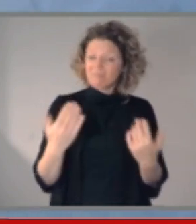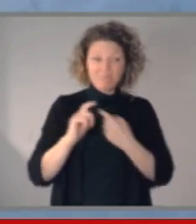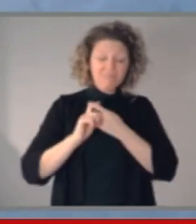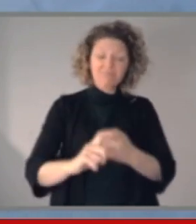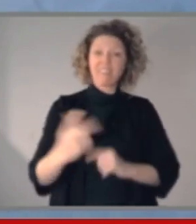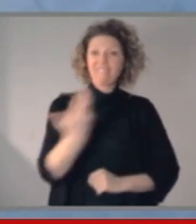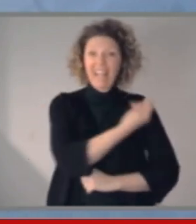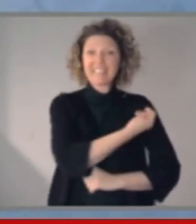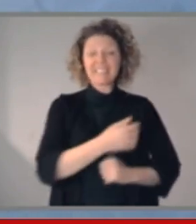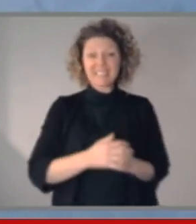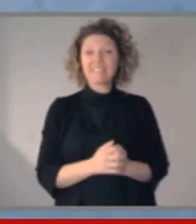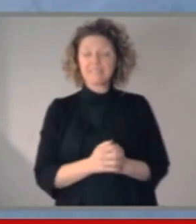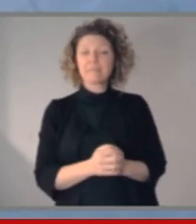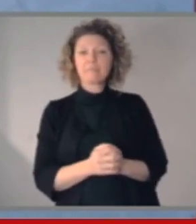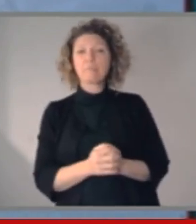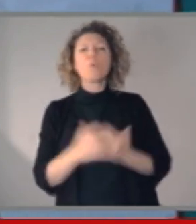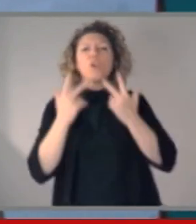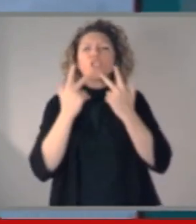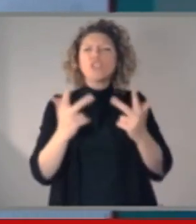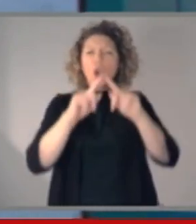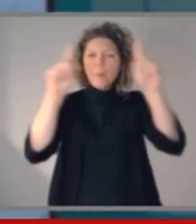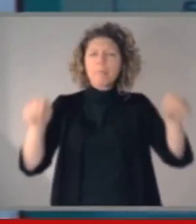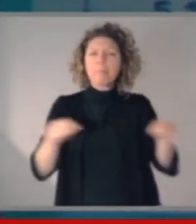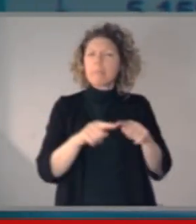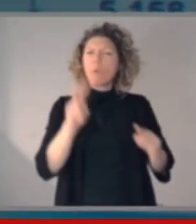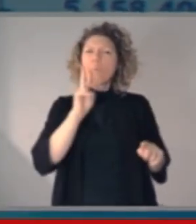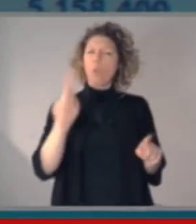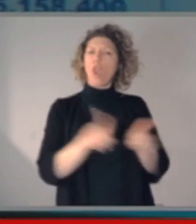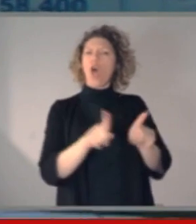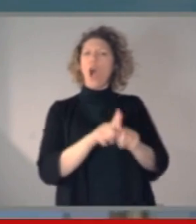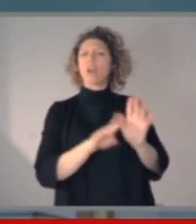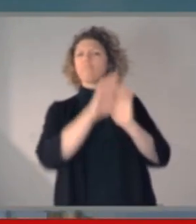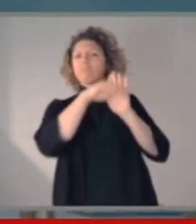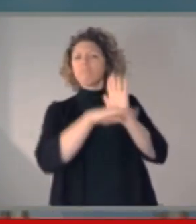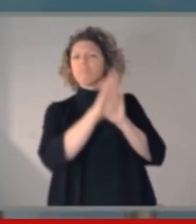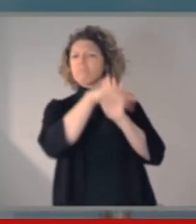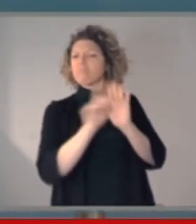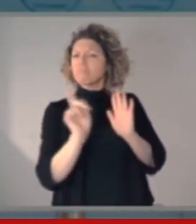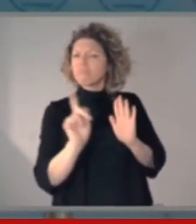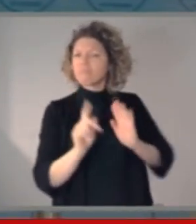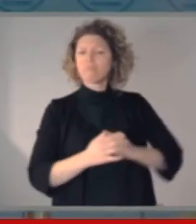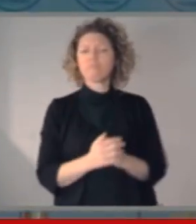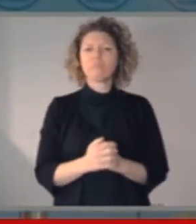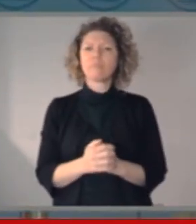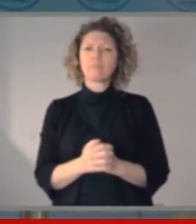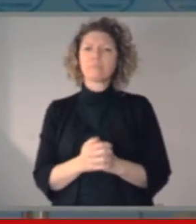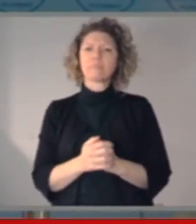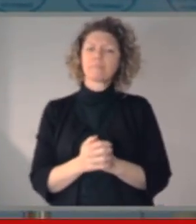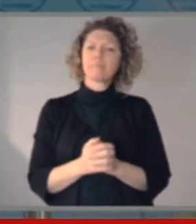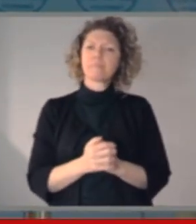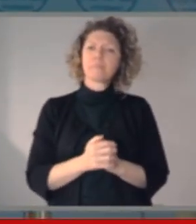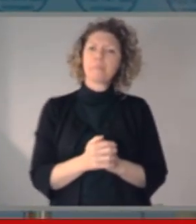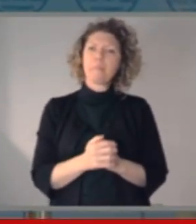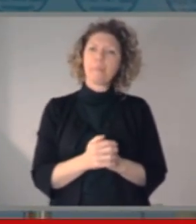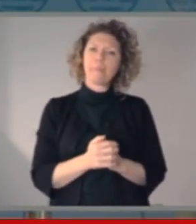Now, I just want to show you a few of those charts, and I want to thank General Fruin for these. We are updating. Now, if you can go back to the first one, please, you can see